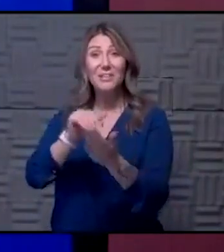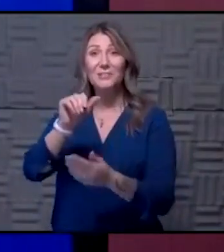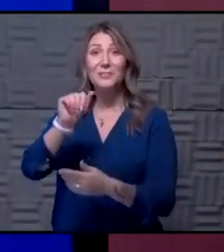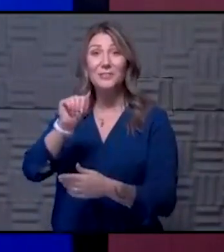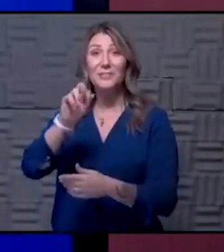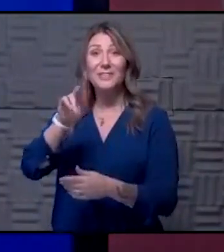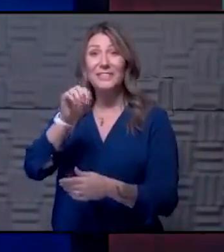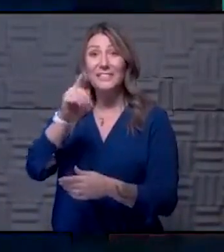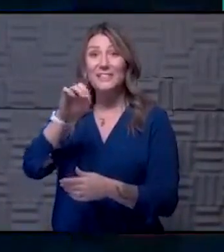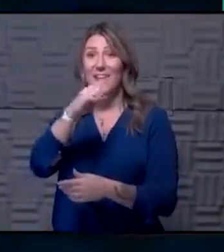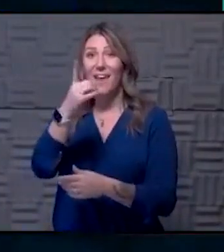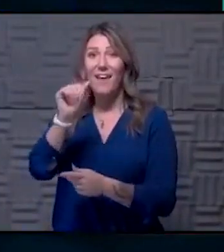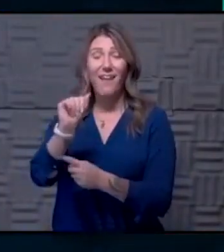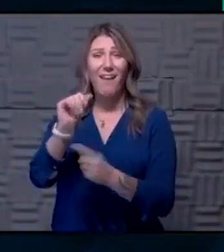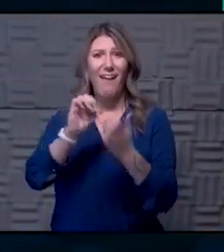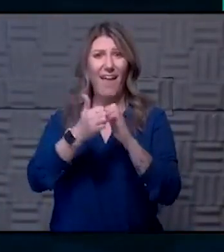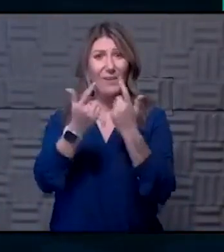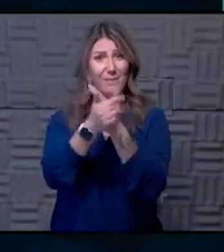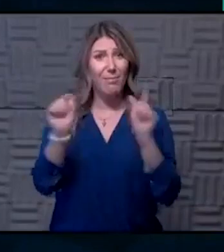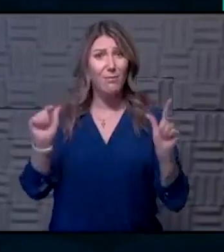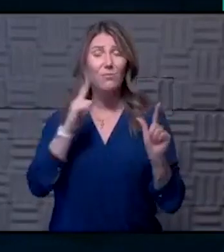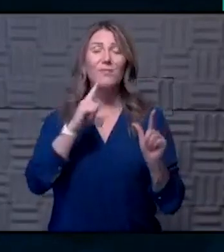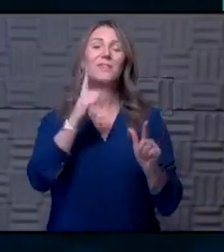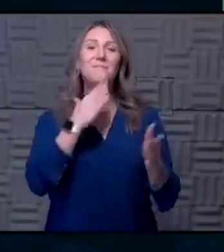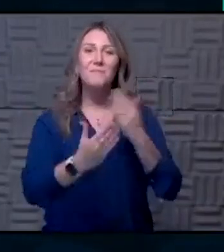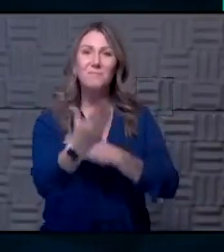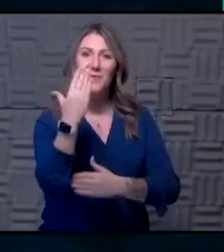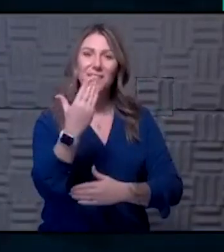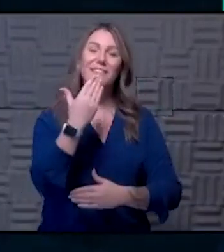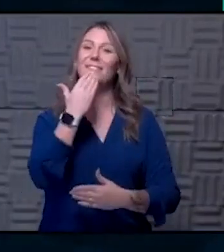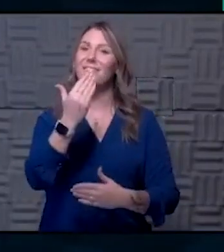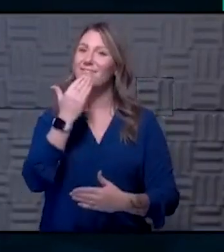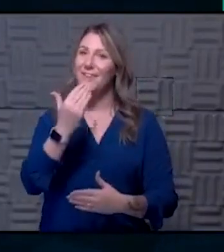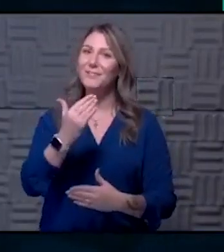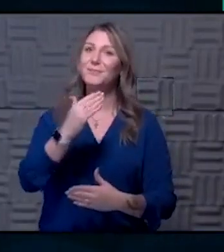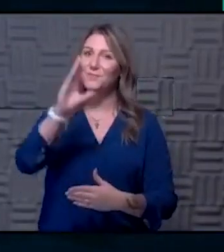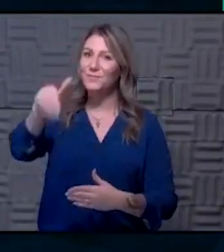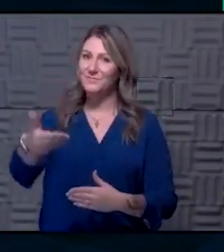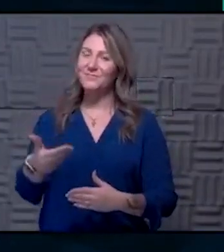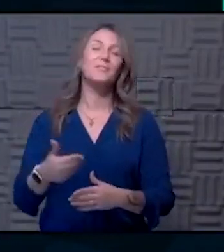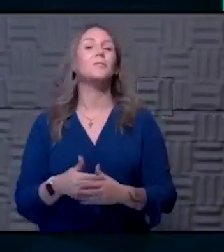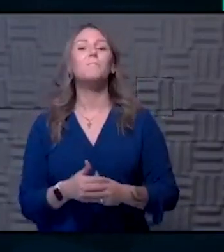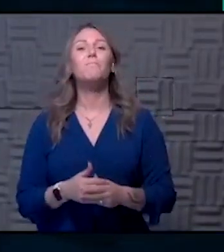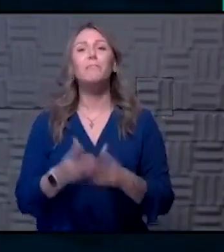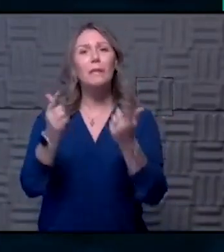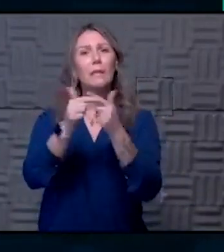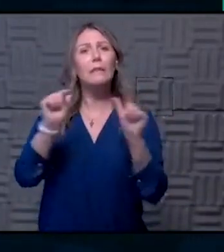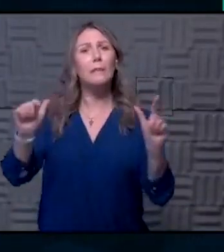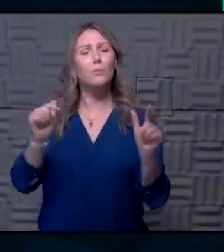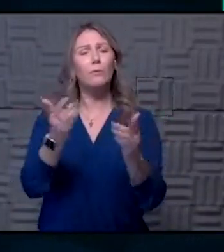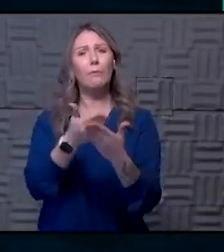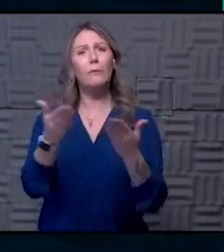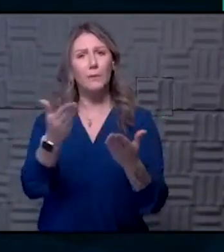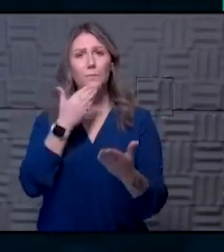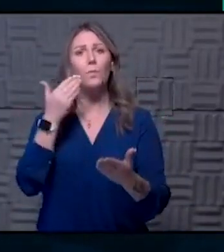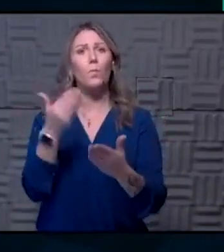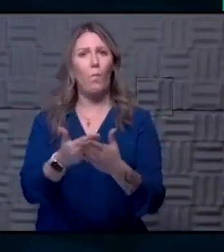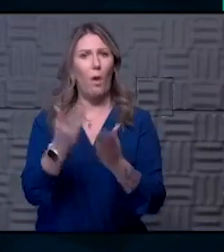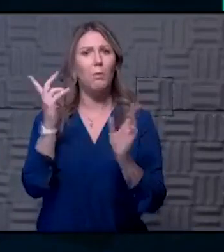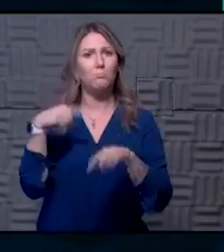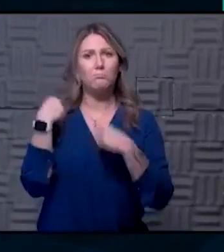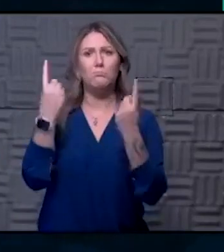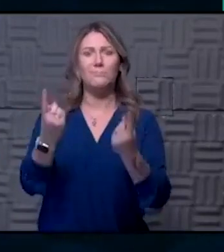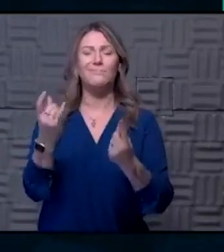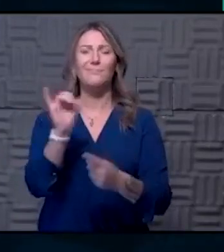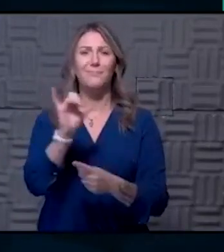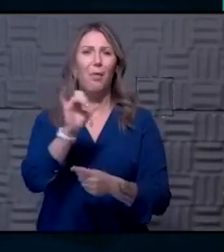Liberty? Hey, good morning. Thanks for having me on. At Liberty, things are going well. Just